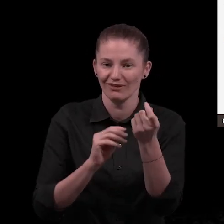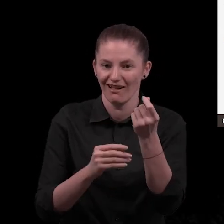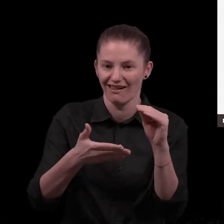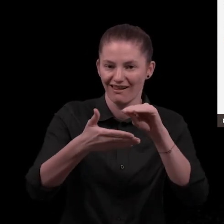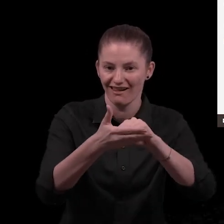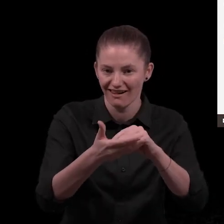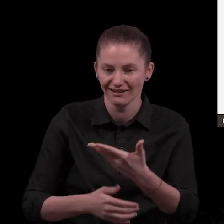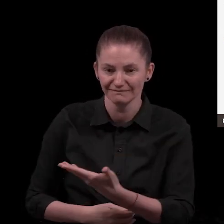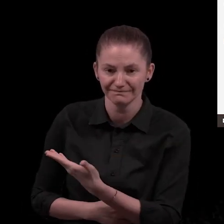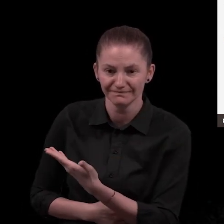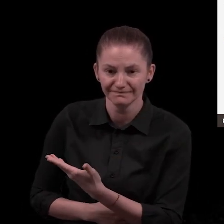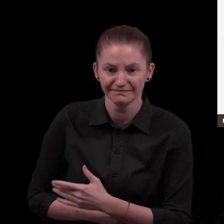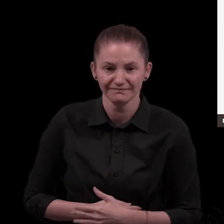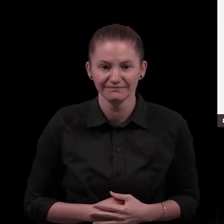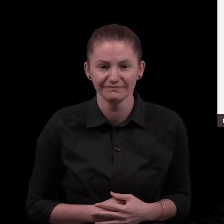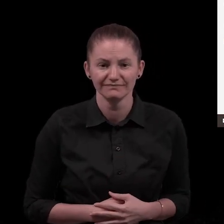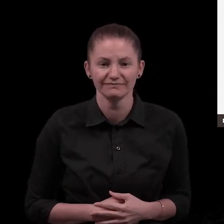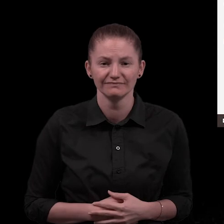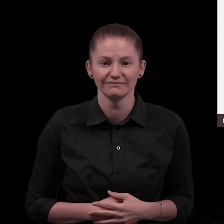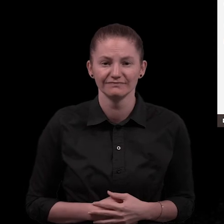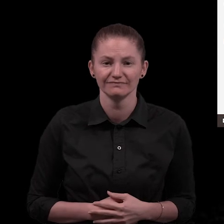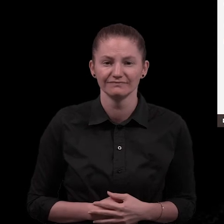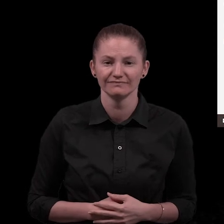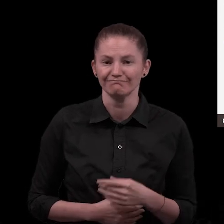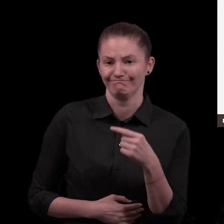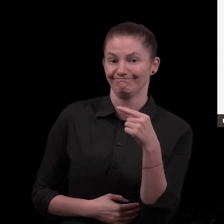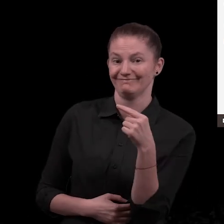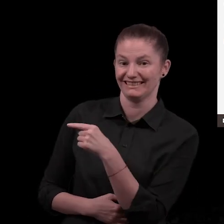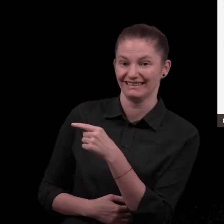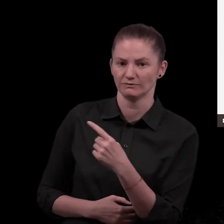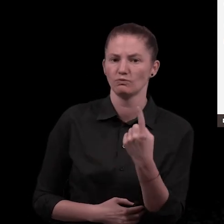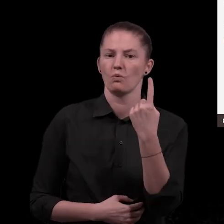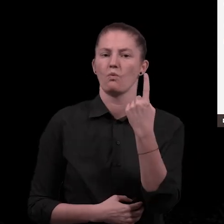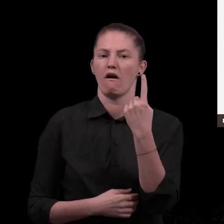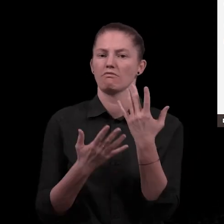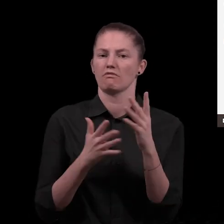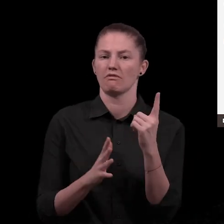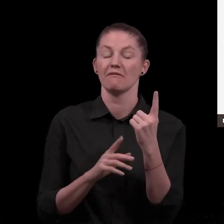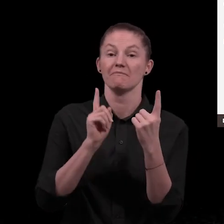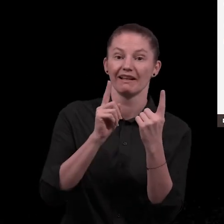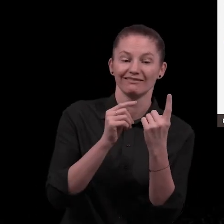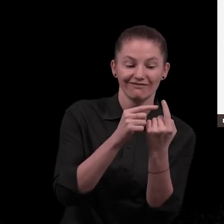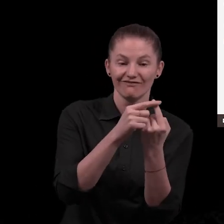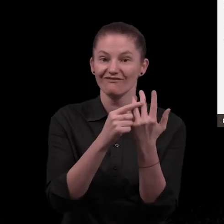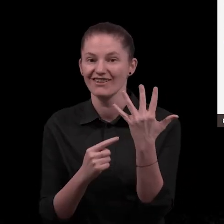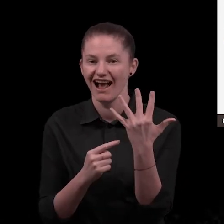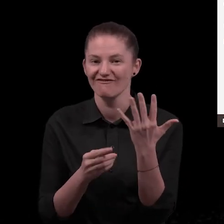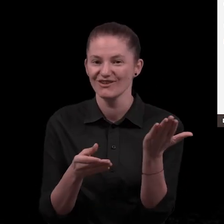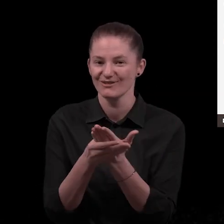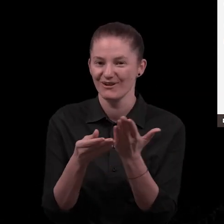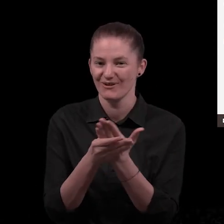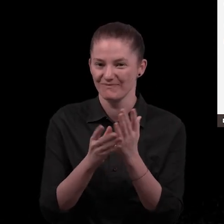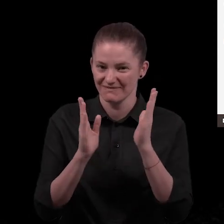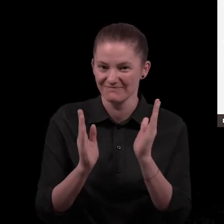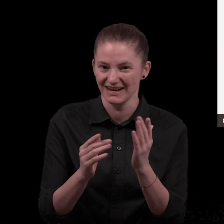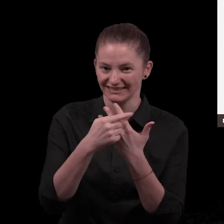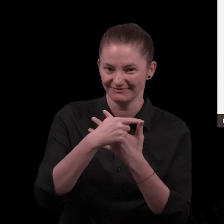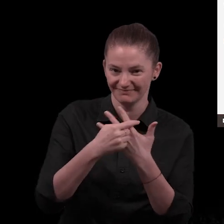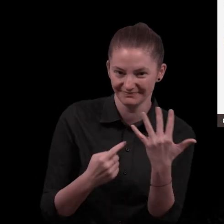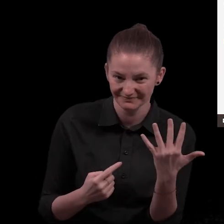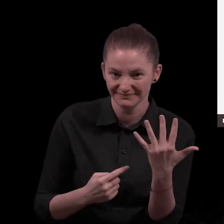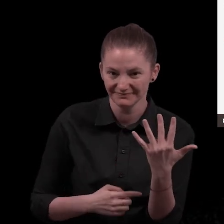They've uploaded successfully, and I can see a sample here. I'm now going to get them to analyse the document. This will identify